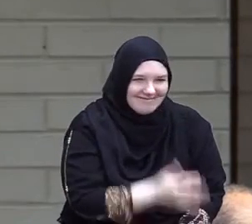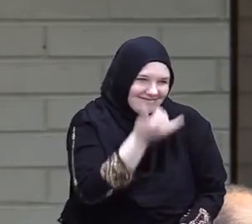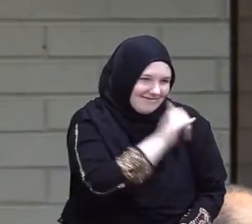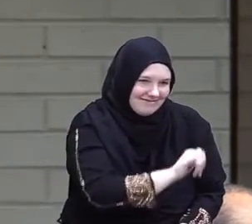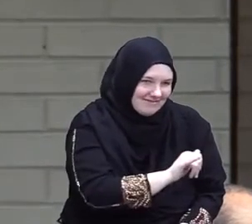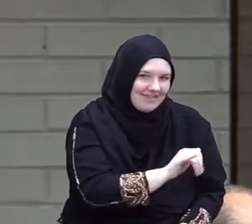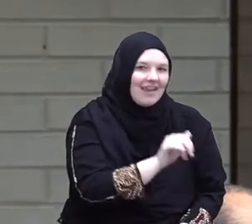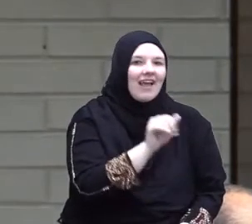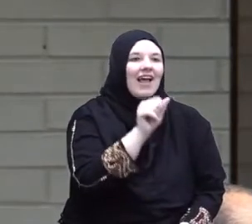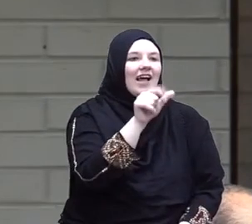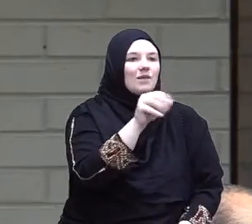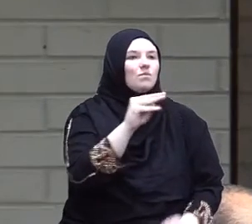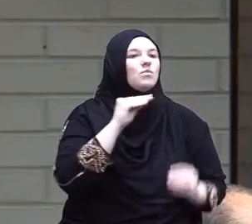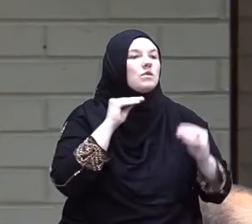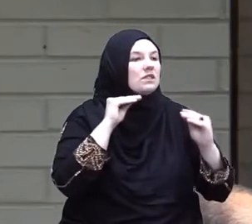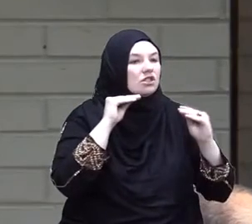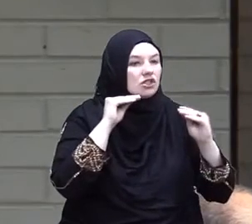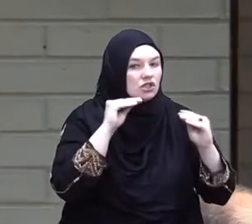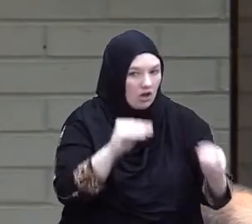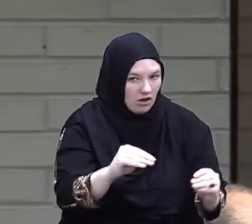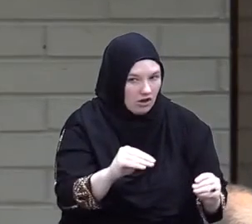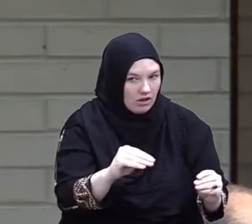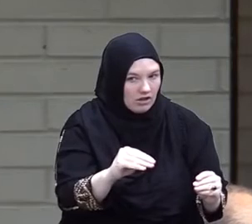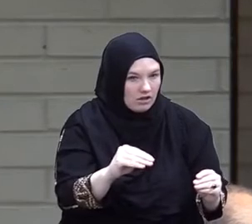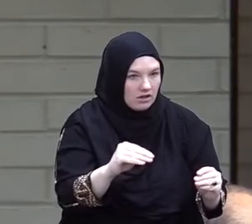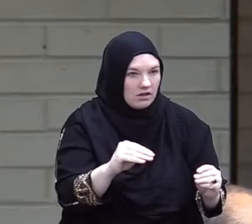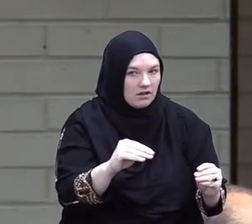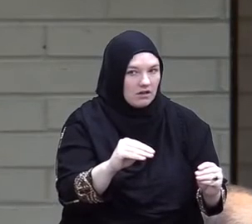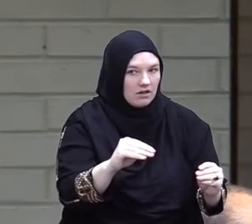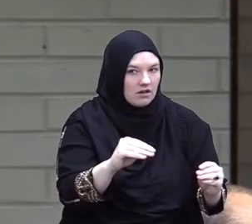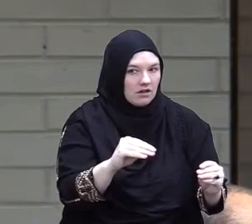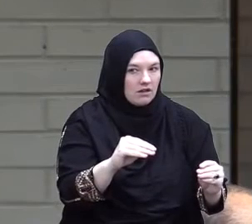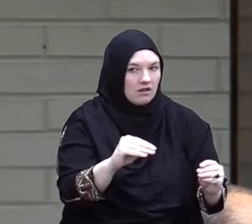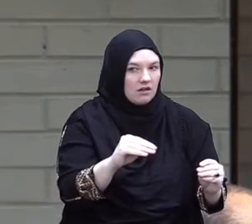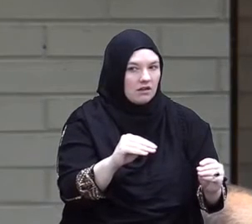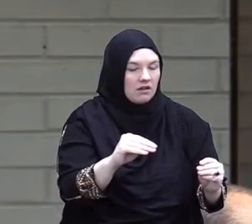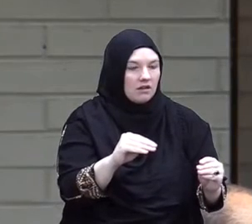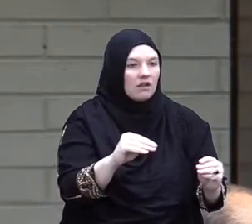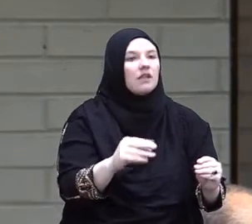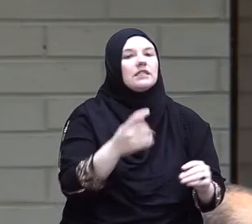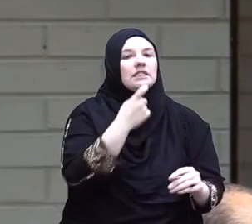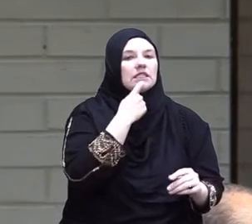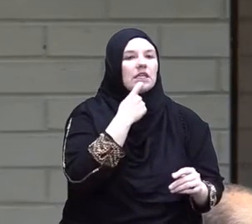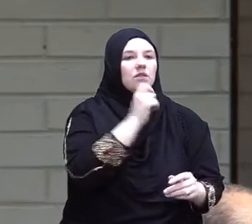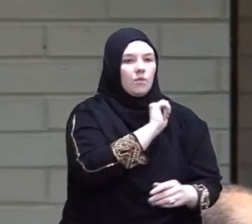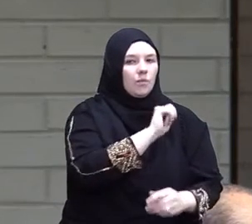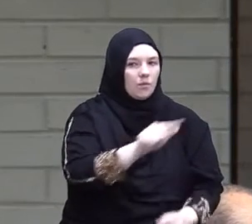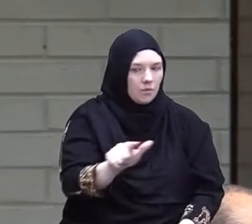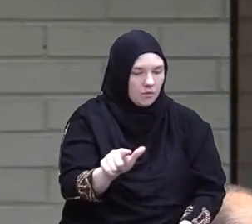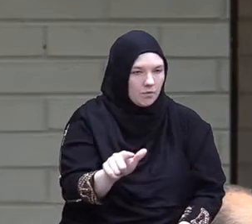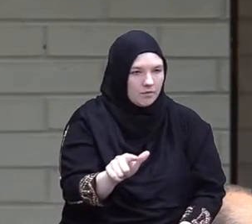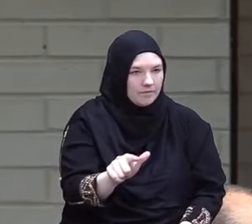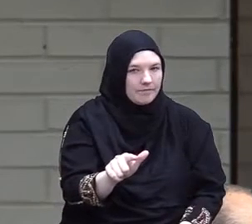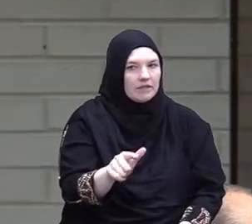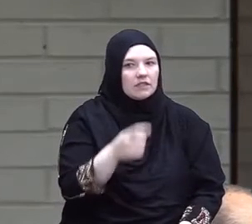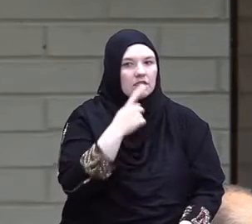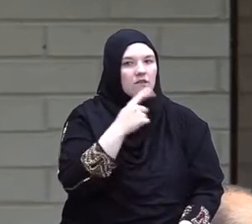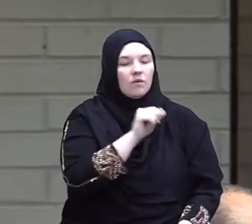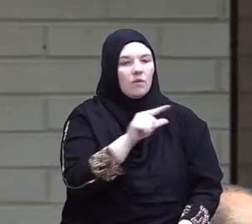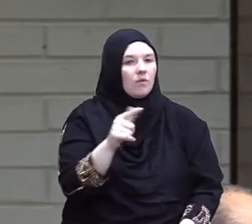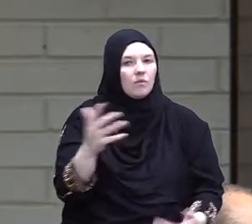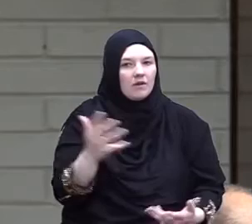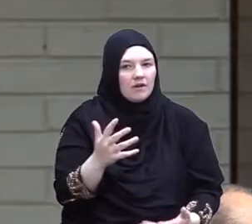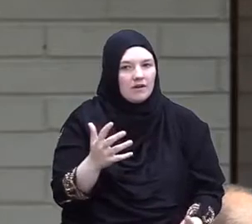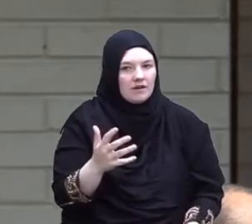the names of what? Things. It says all, which means all what? All